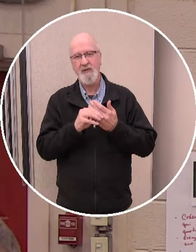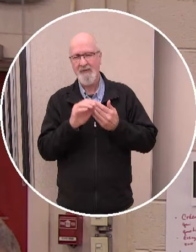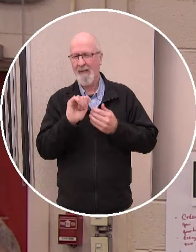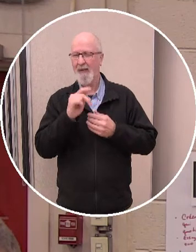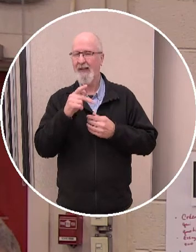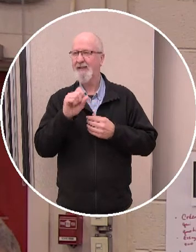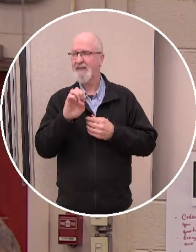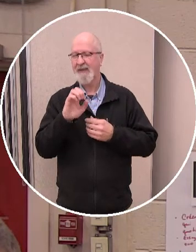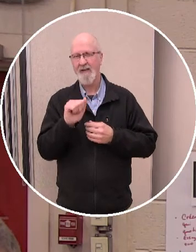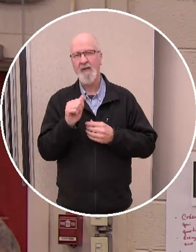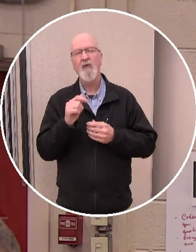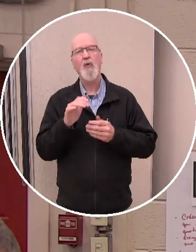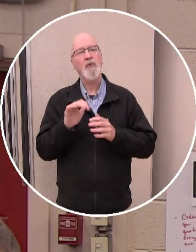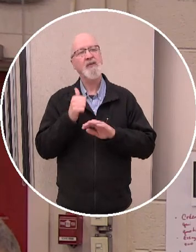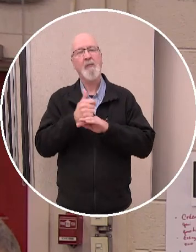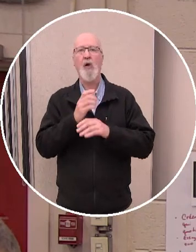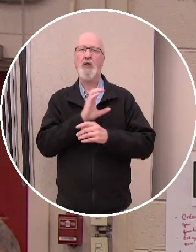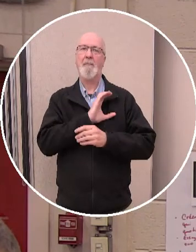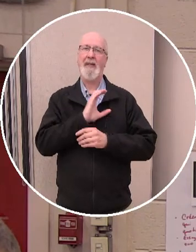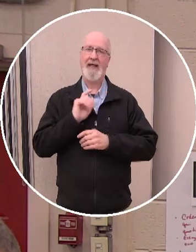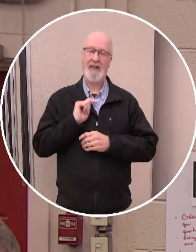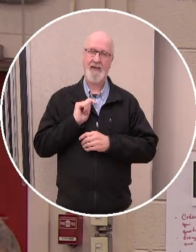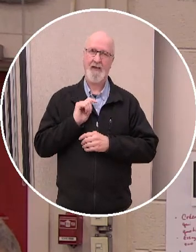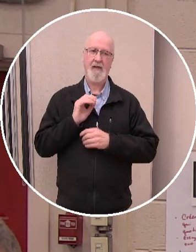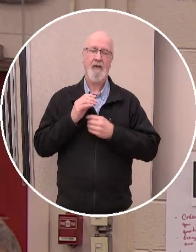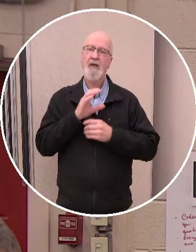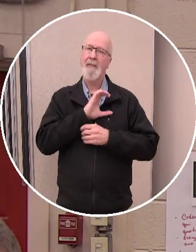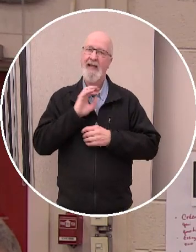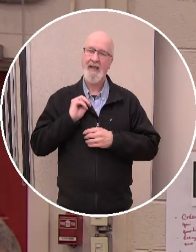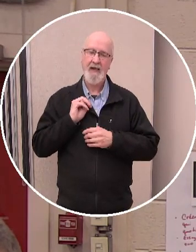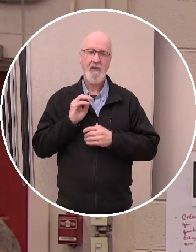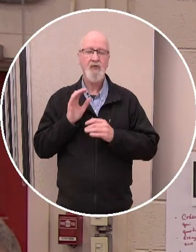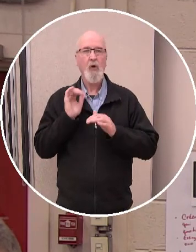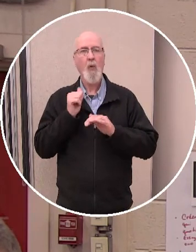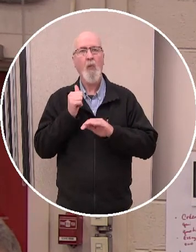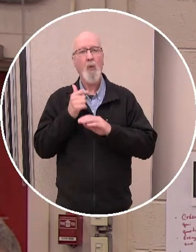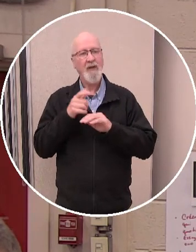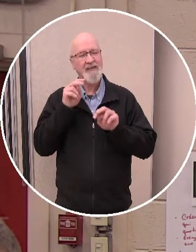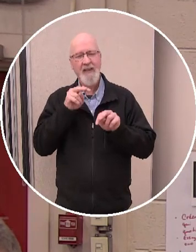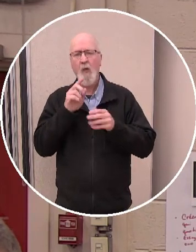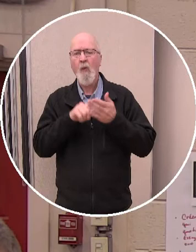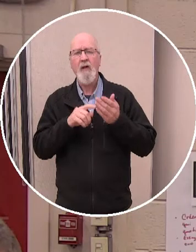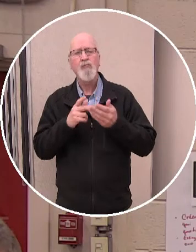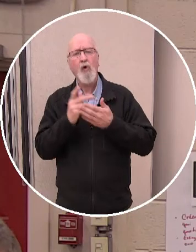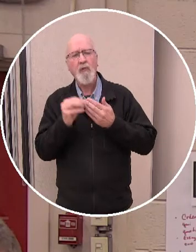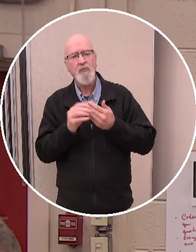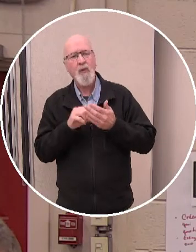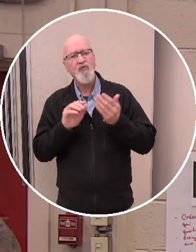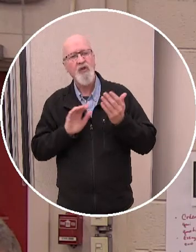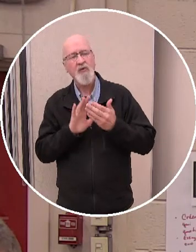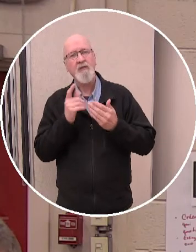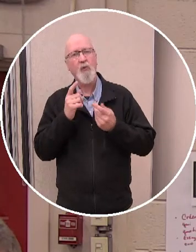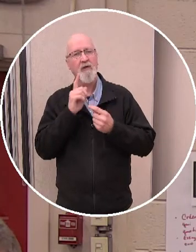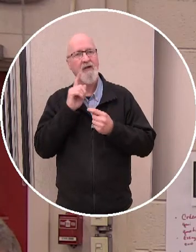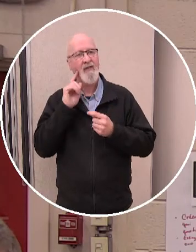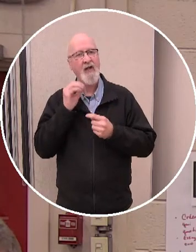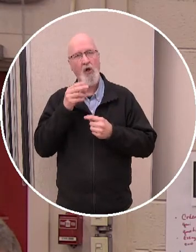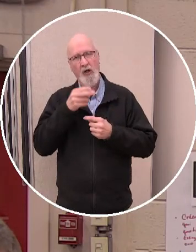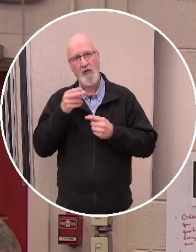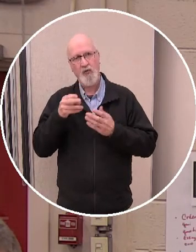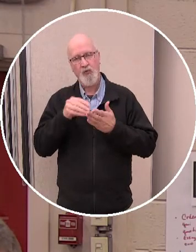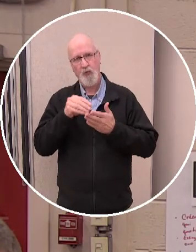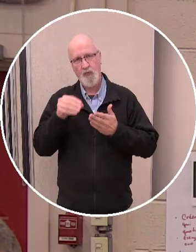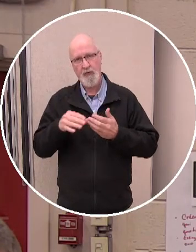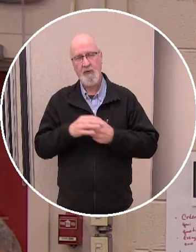steering committee to oversee the development of initiatives to address programming challenges for deaf and hard of hearing students.